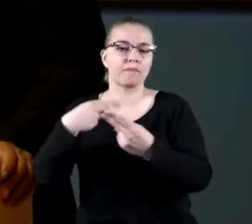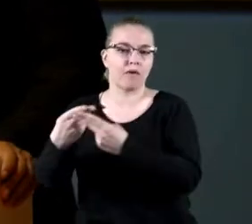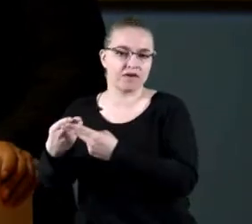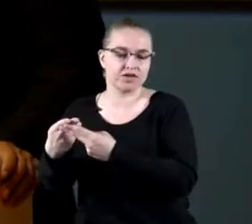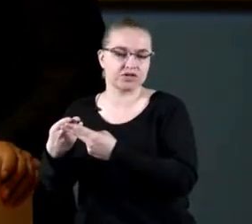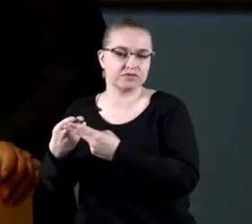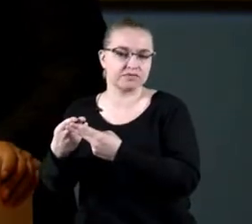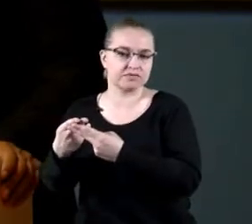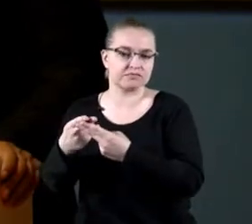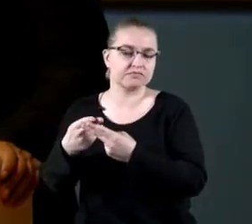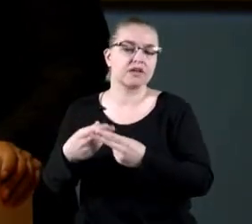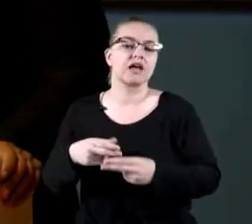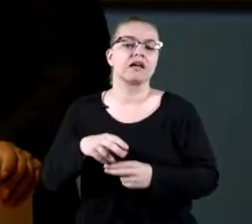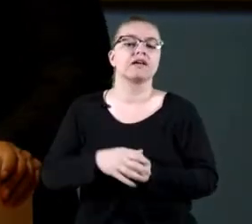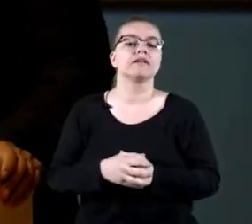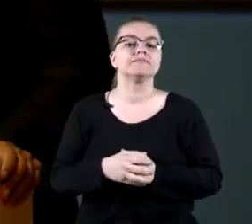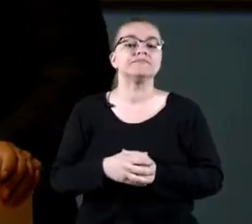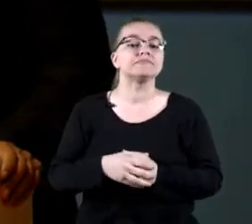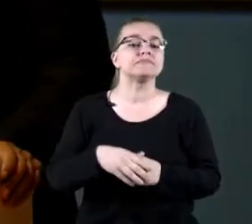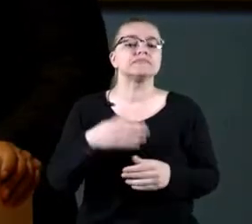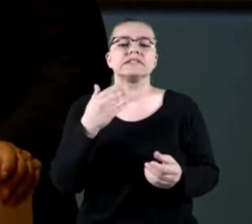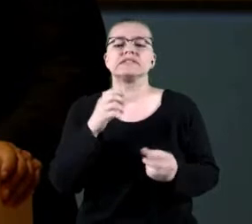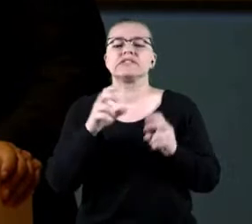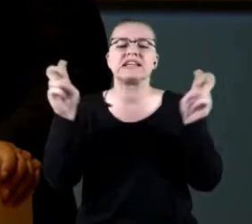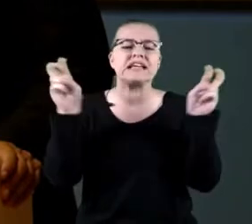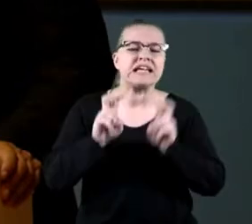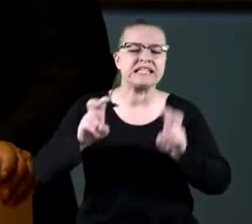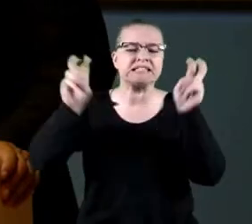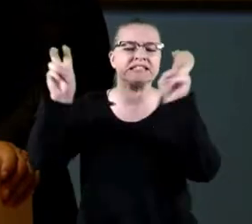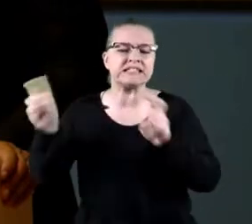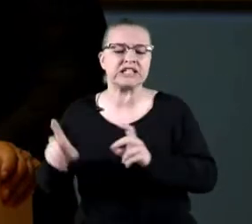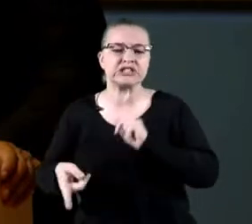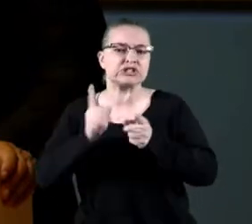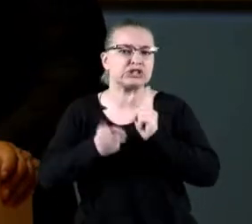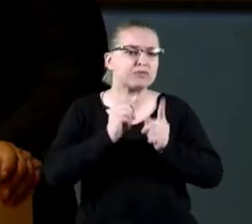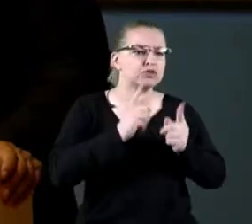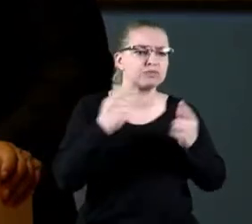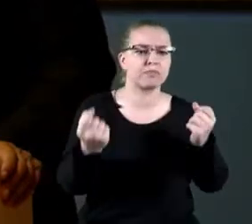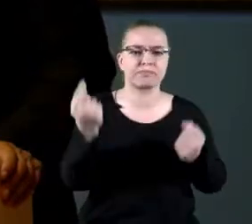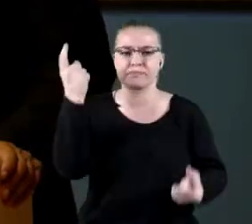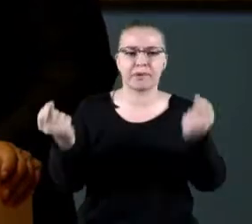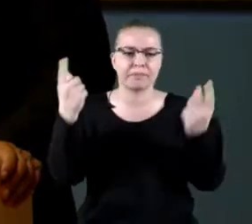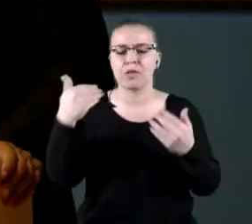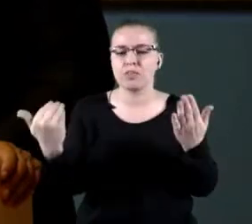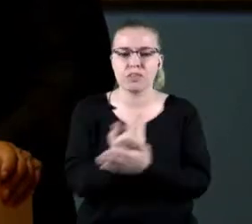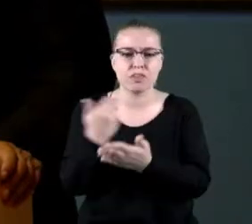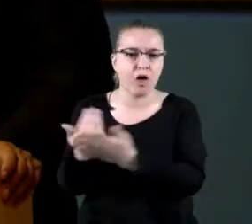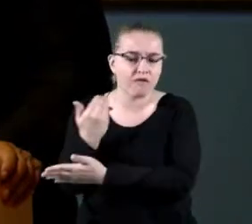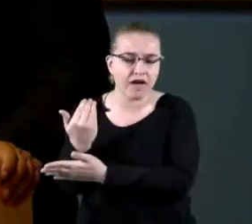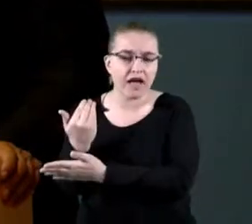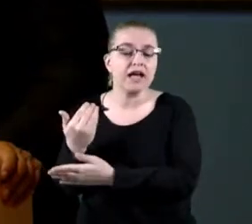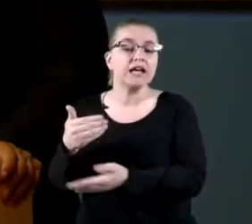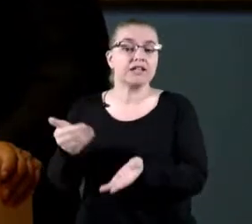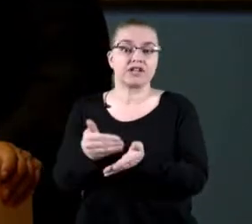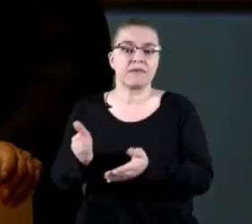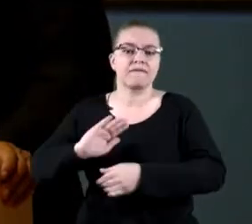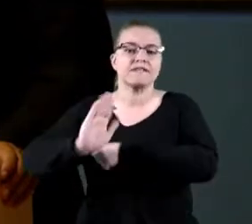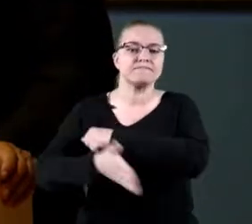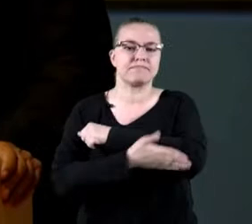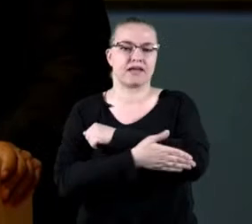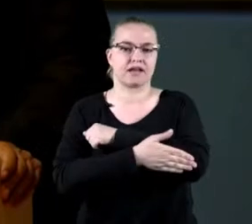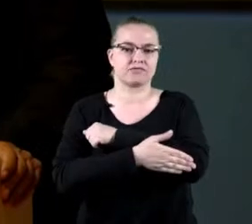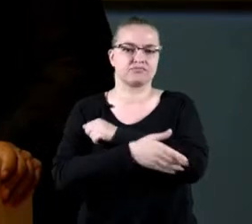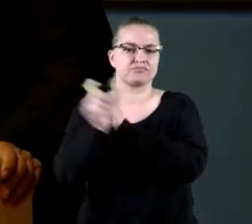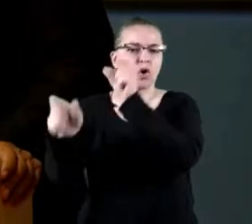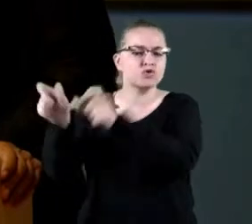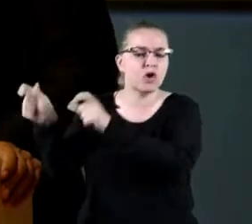coming more and more, and we tried to support humanitarian community into building back better, but especially creating the foundation